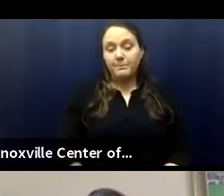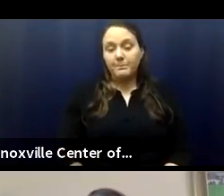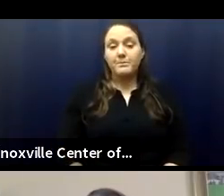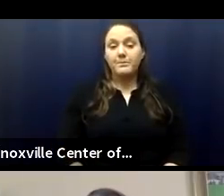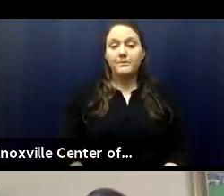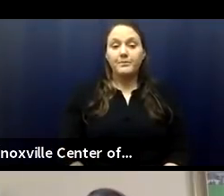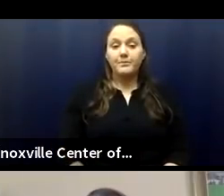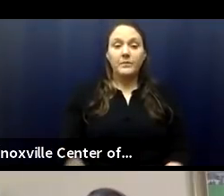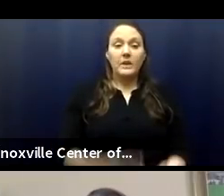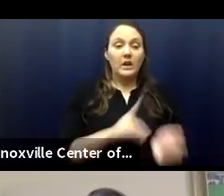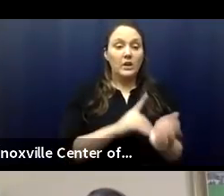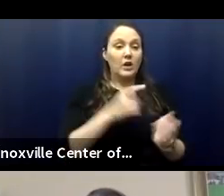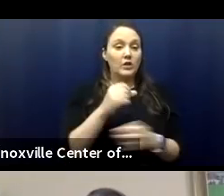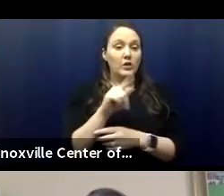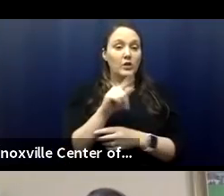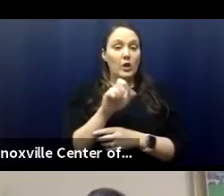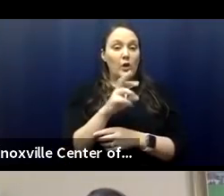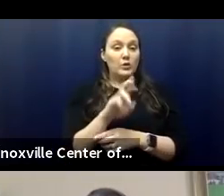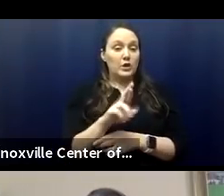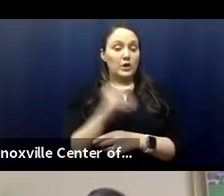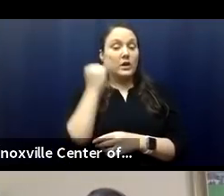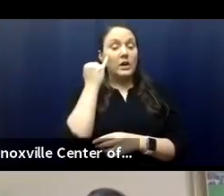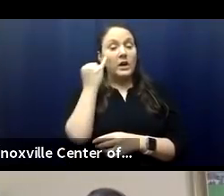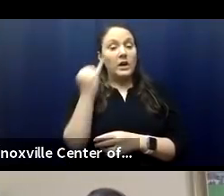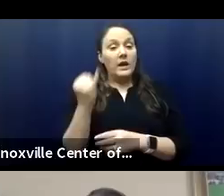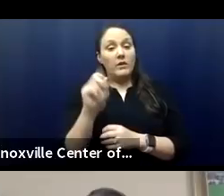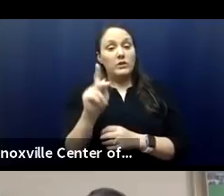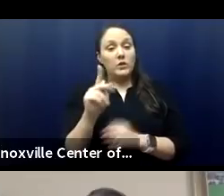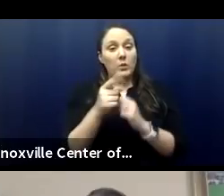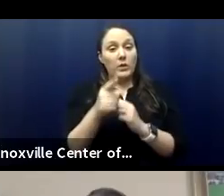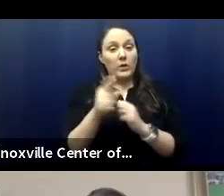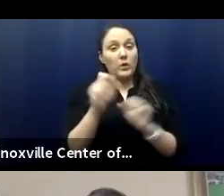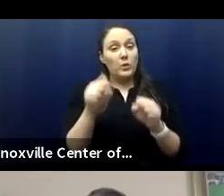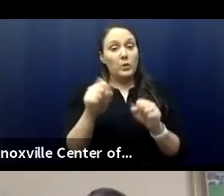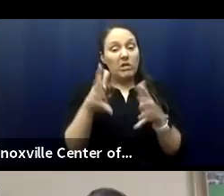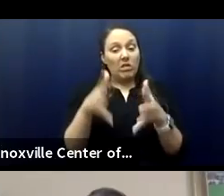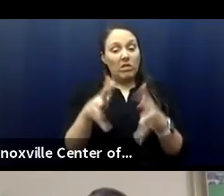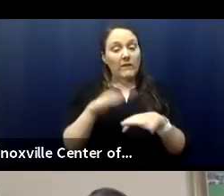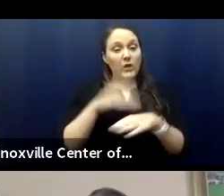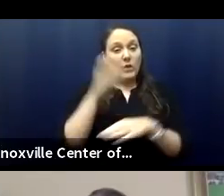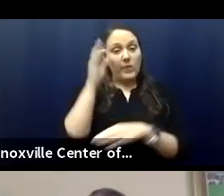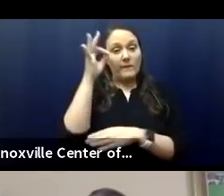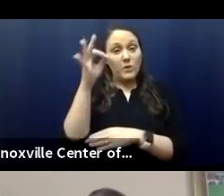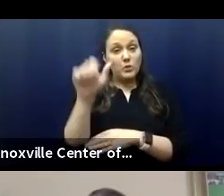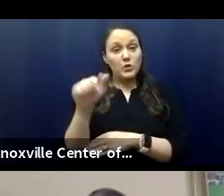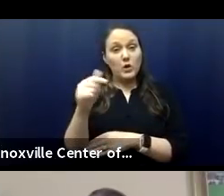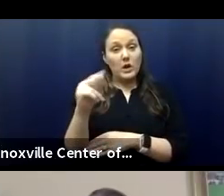Dr. Sousa, if it's okay, we could keep it on our future agenda just to have a brief